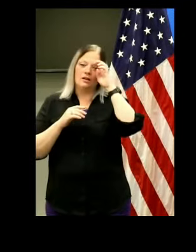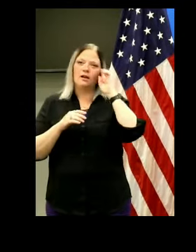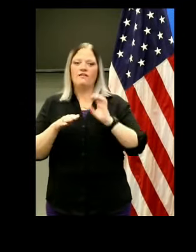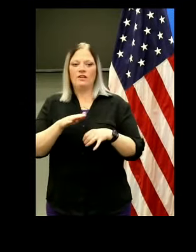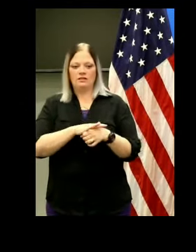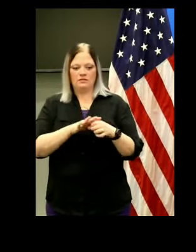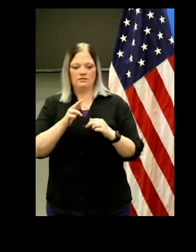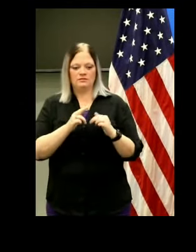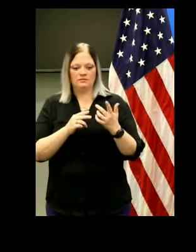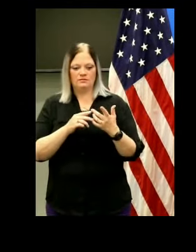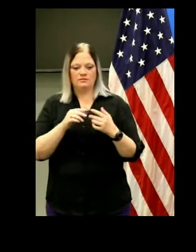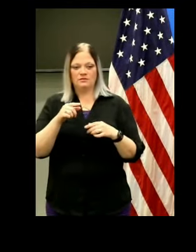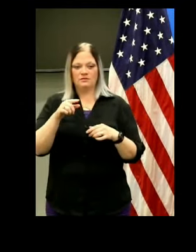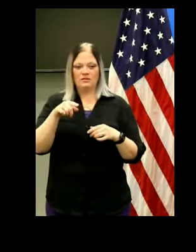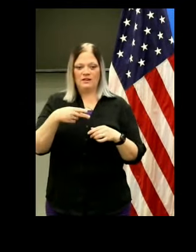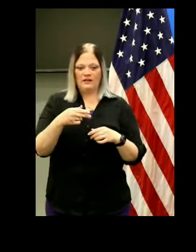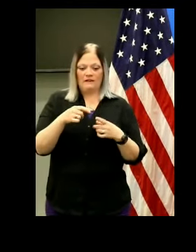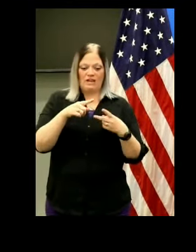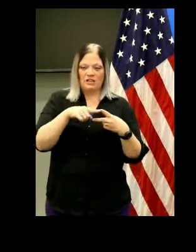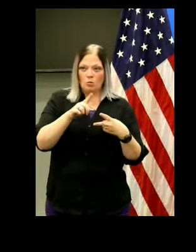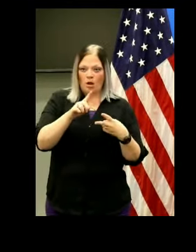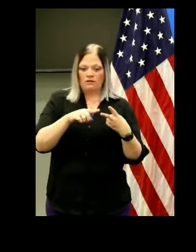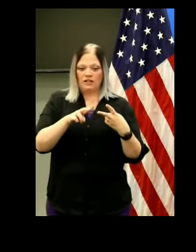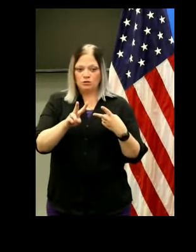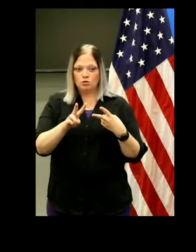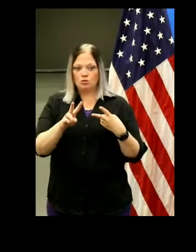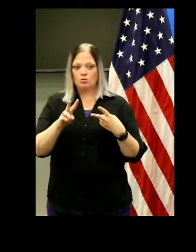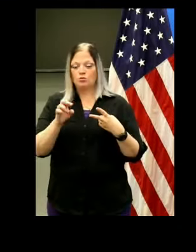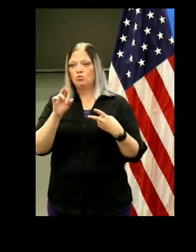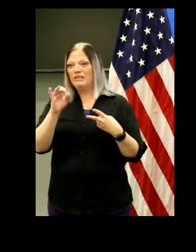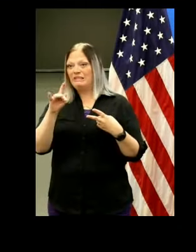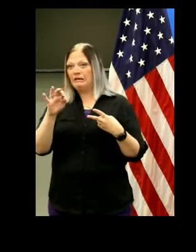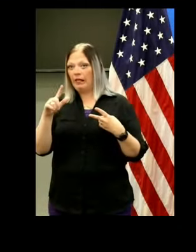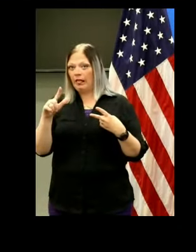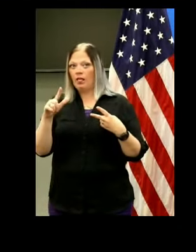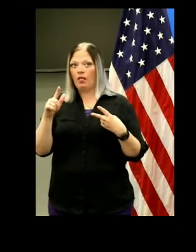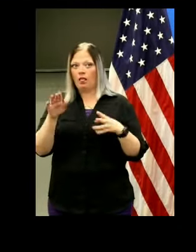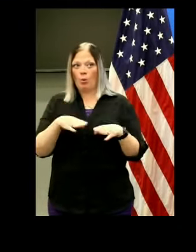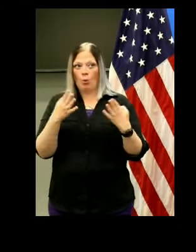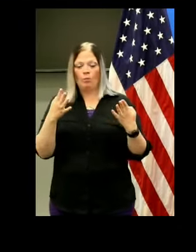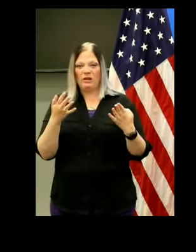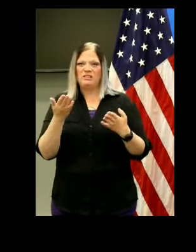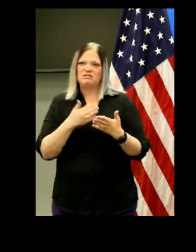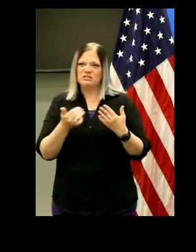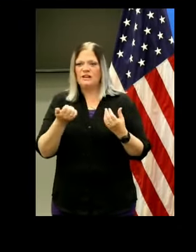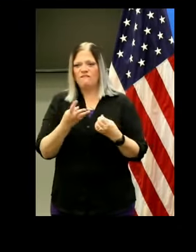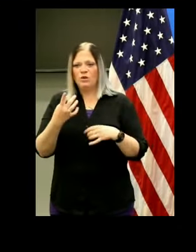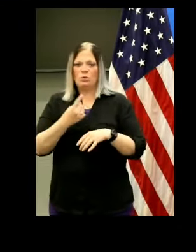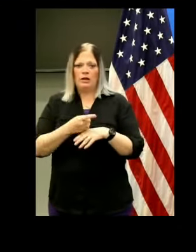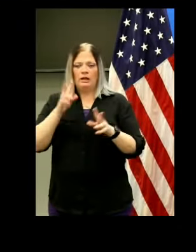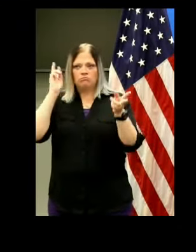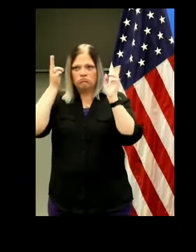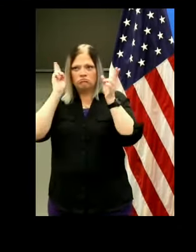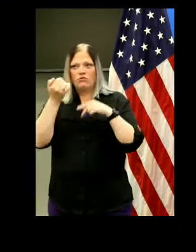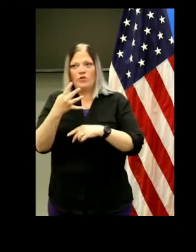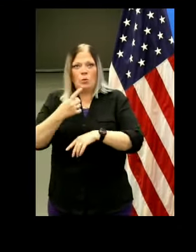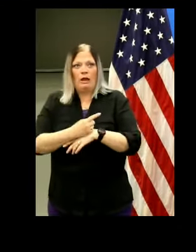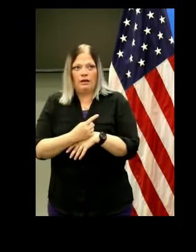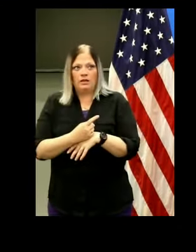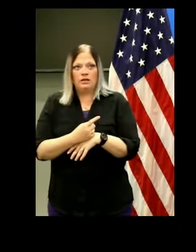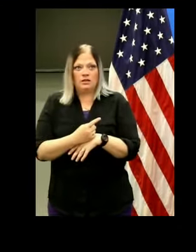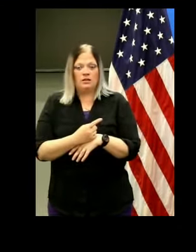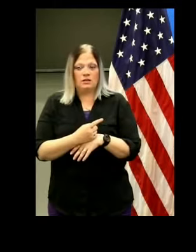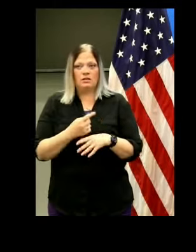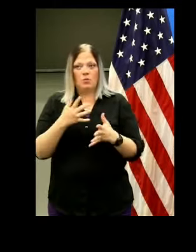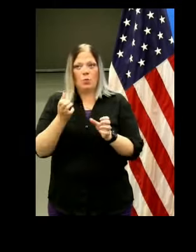1 and phase 2 have been open for some time. Retail establishments are now opening. Some of them took a few days. Barbers, stylists took a few days. They wanted